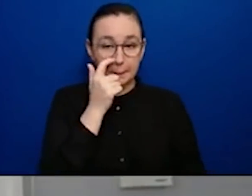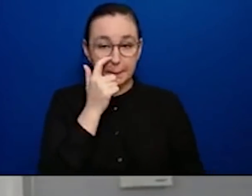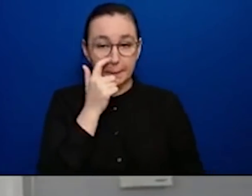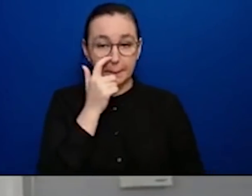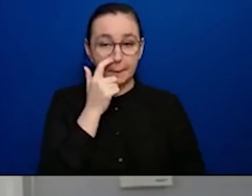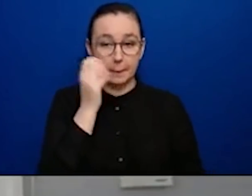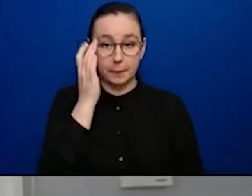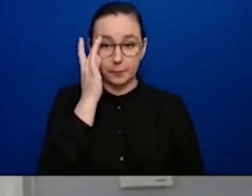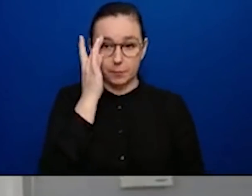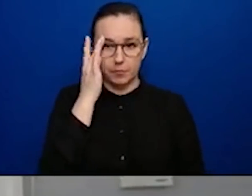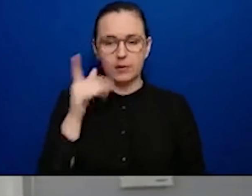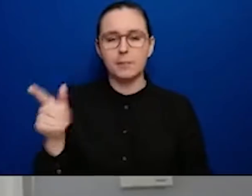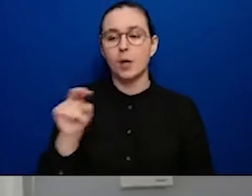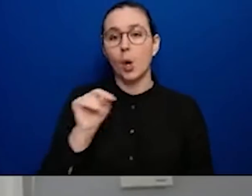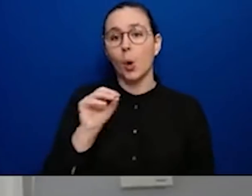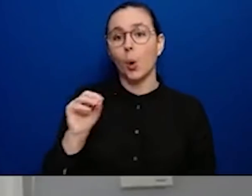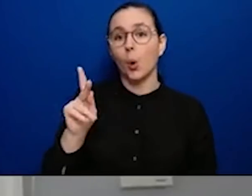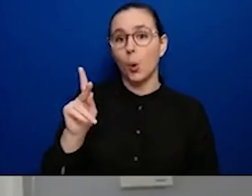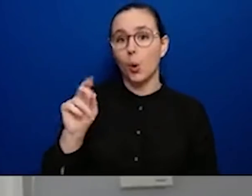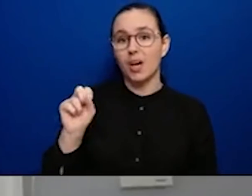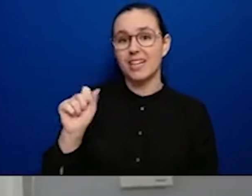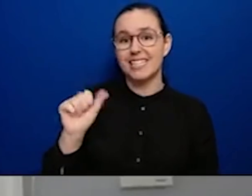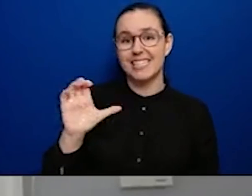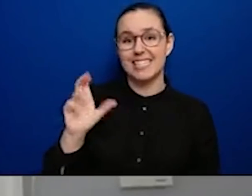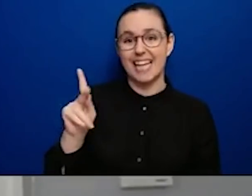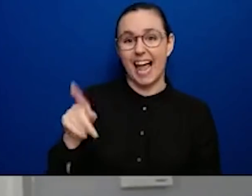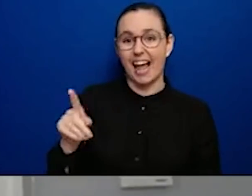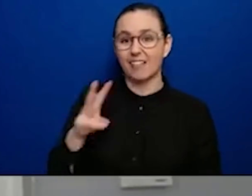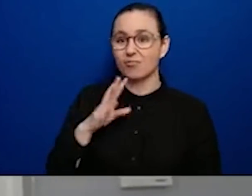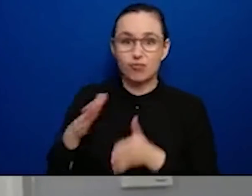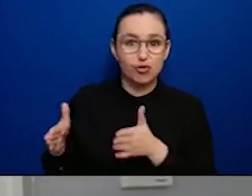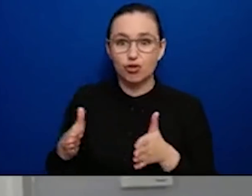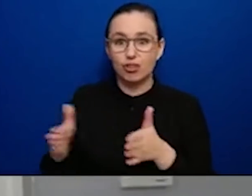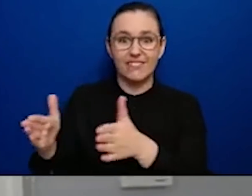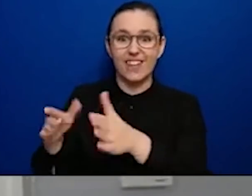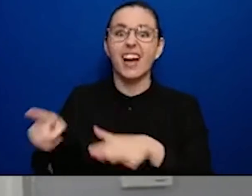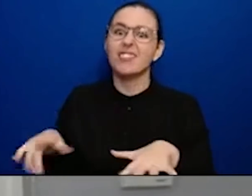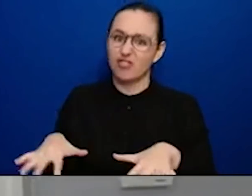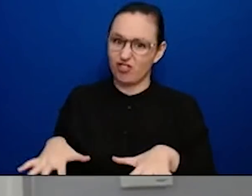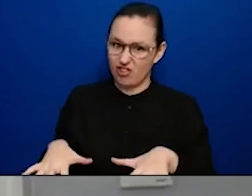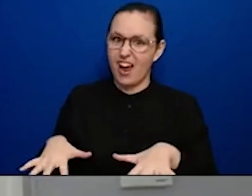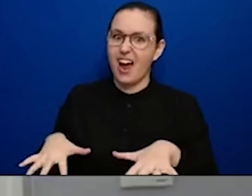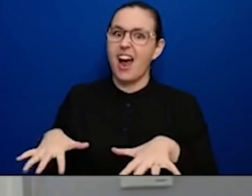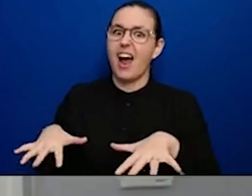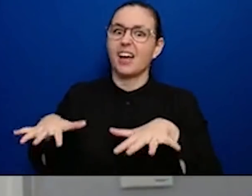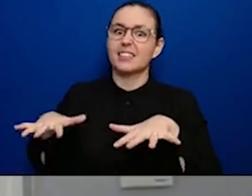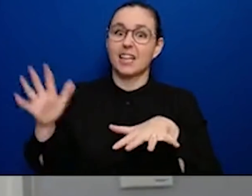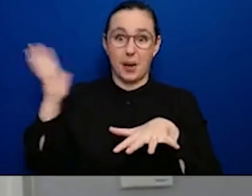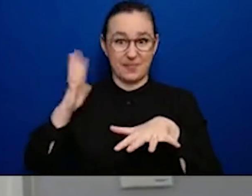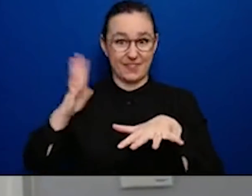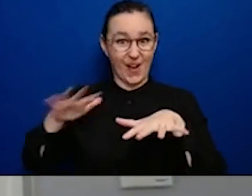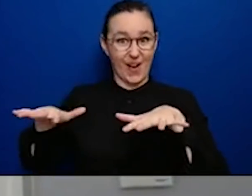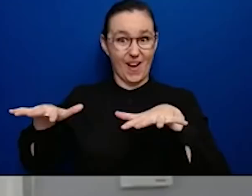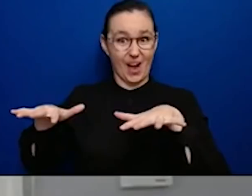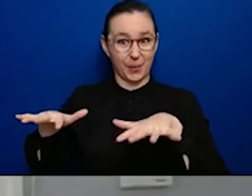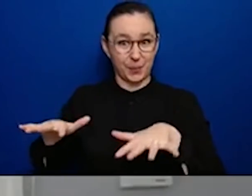scanning across the province right now, central coast, seeing moderate river level rises. Expect that to continue through the